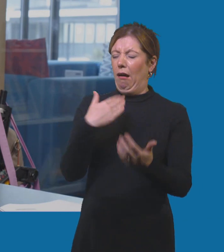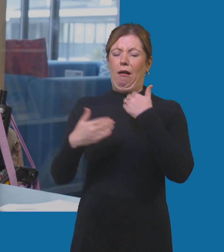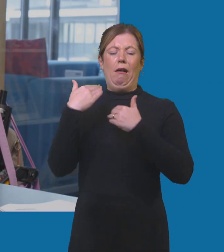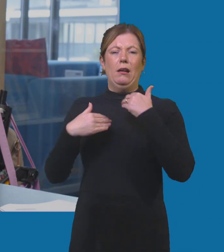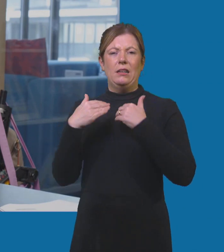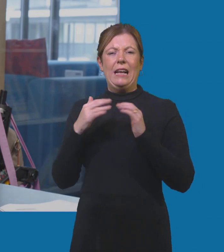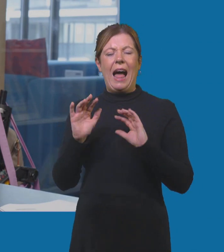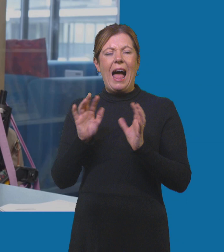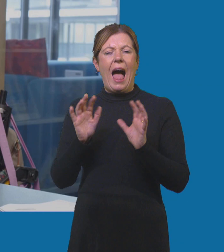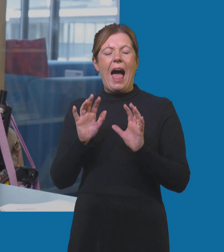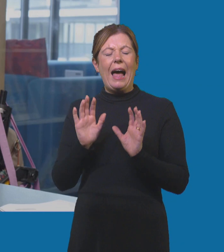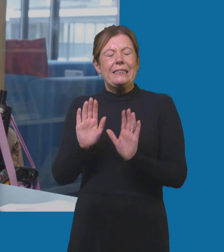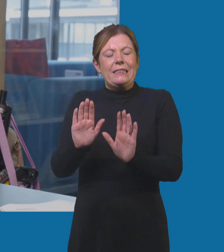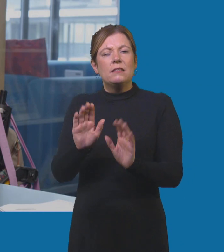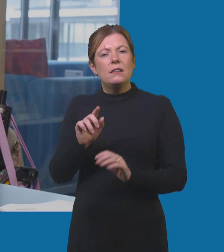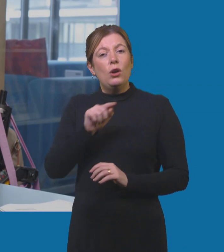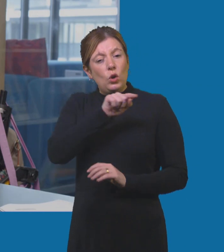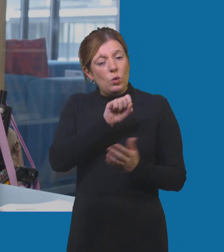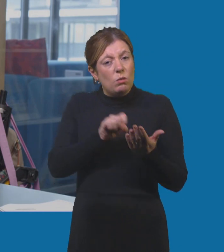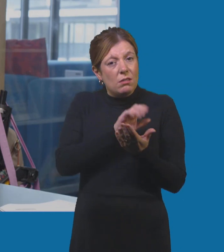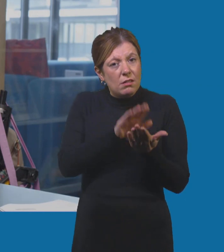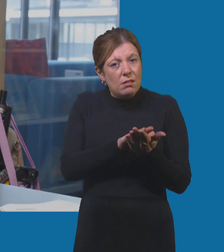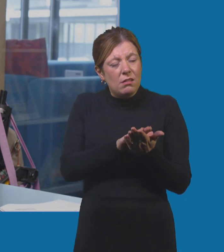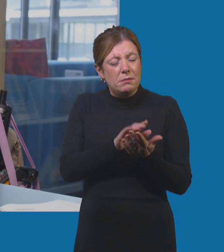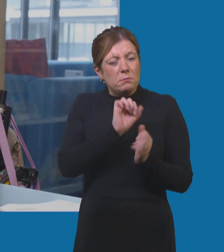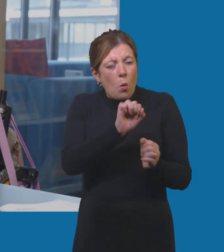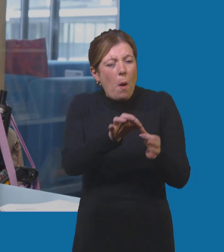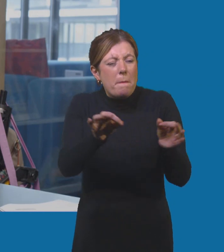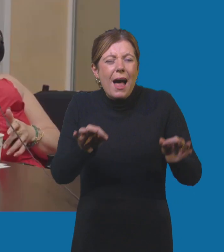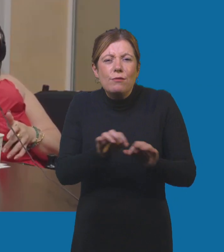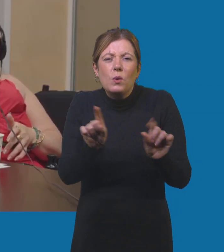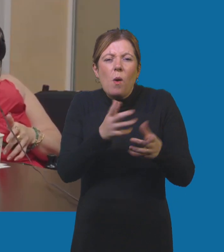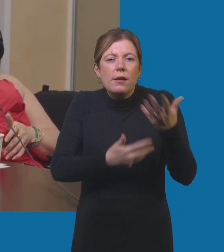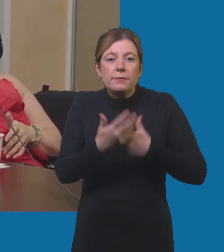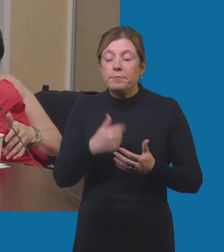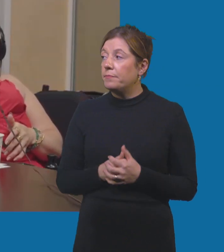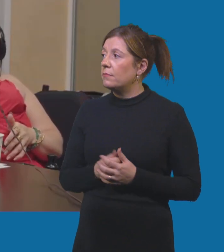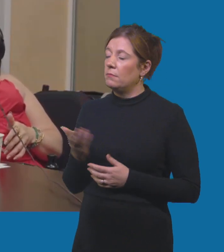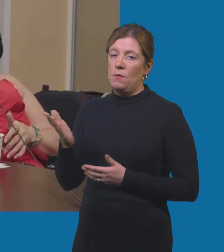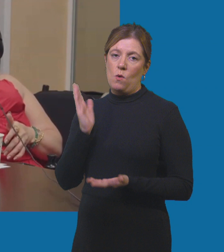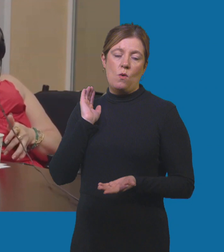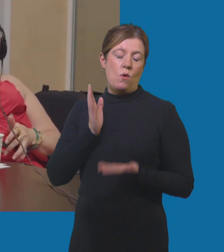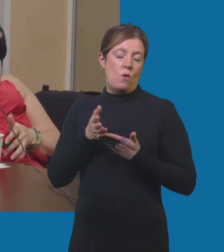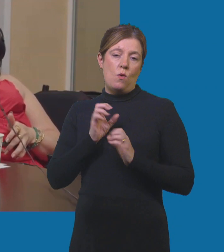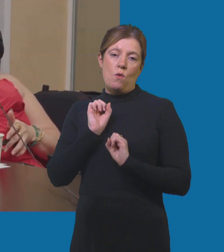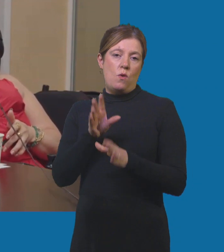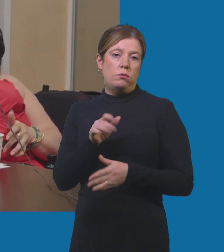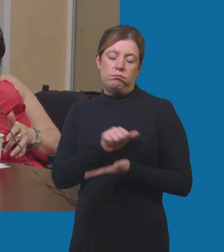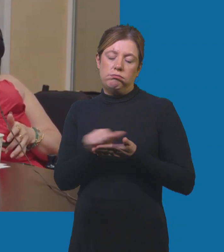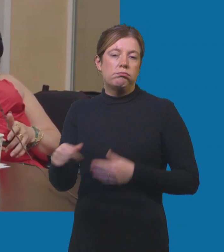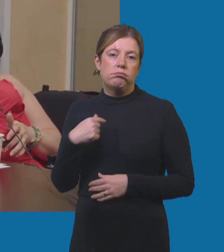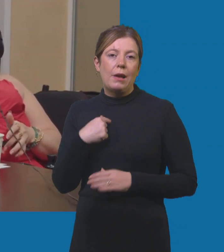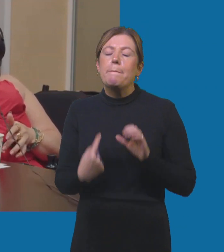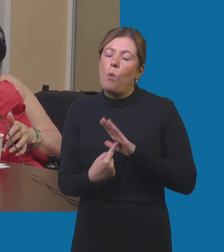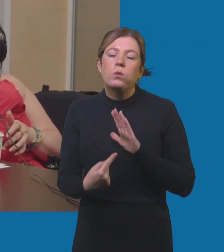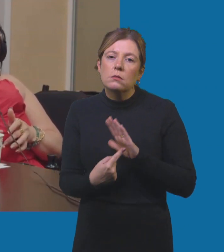do you share that? And if you do, how do you set boundaries yourself? I do share, absolutely. I think it's important